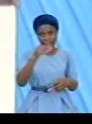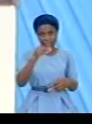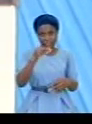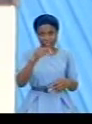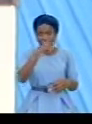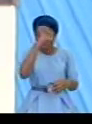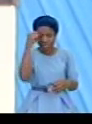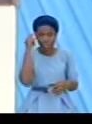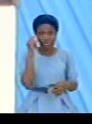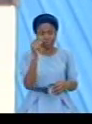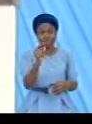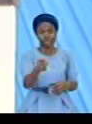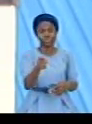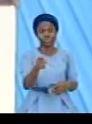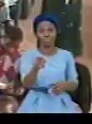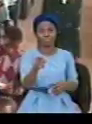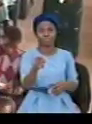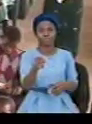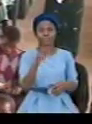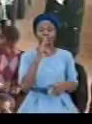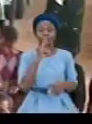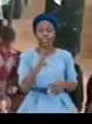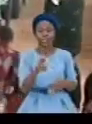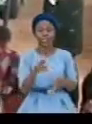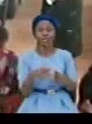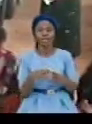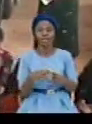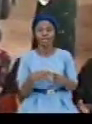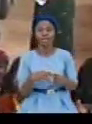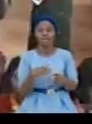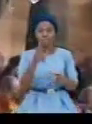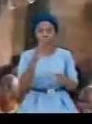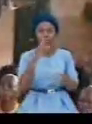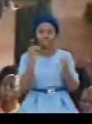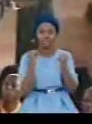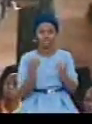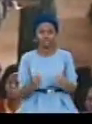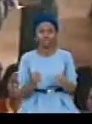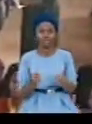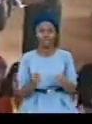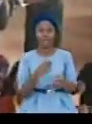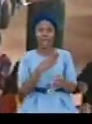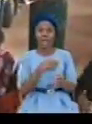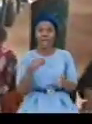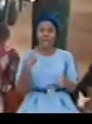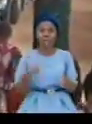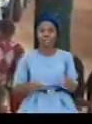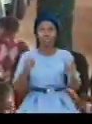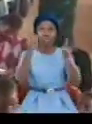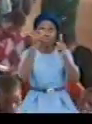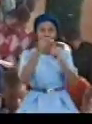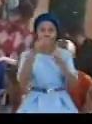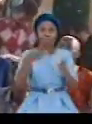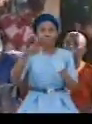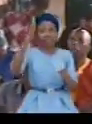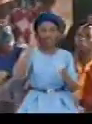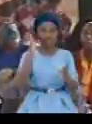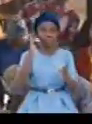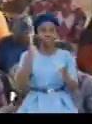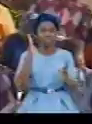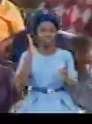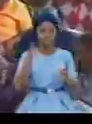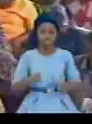are, because ye are, because ye are strong, and the word of God abideth in